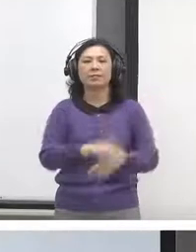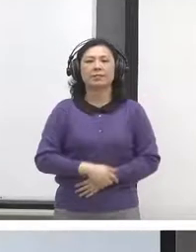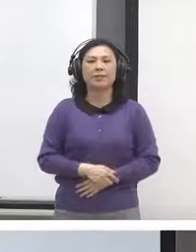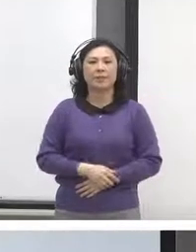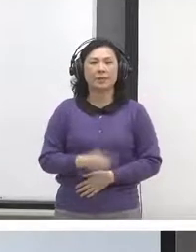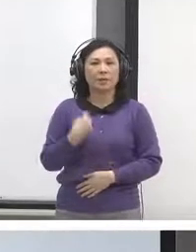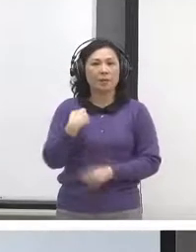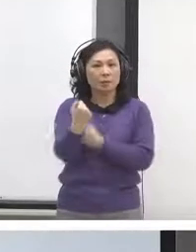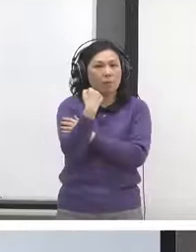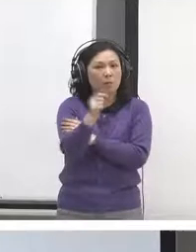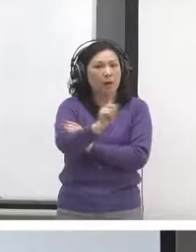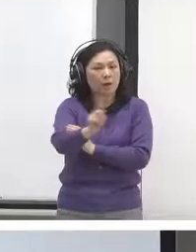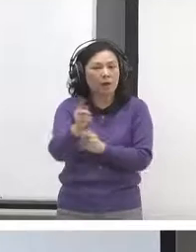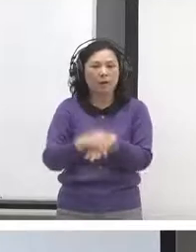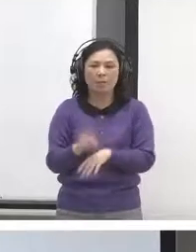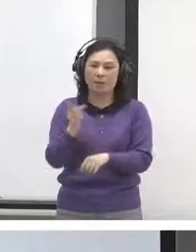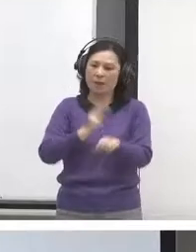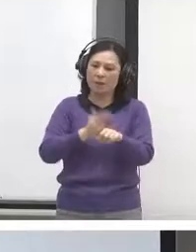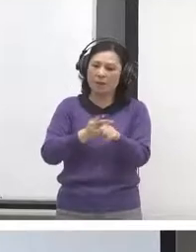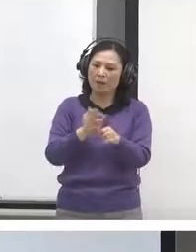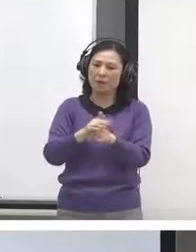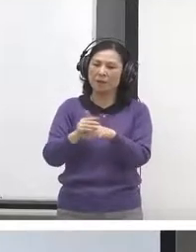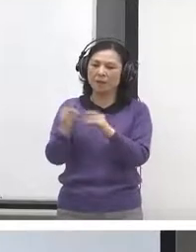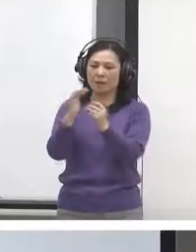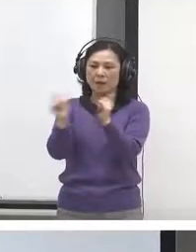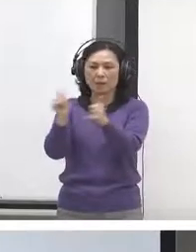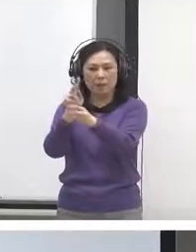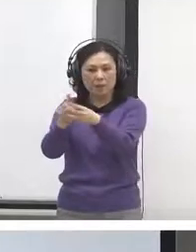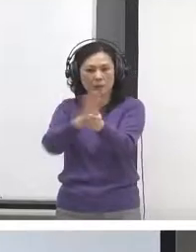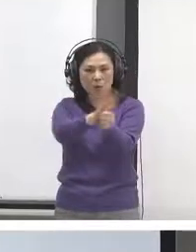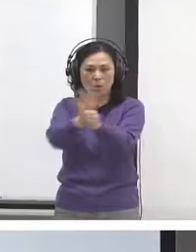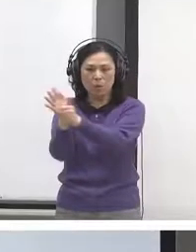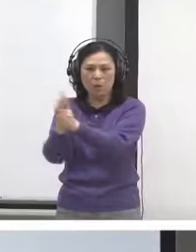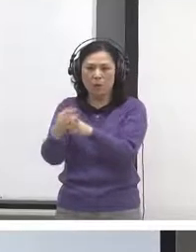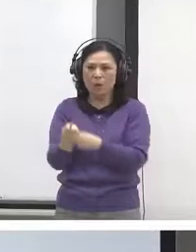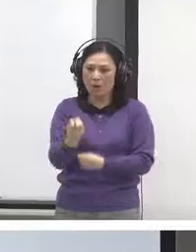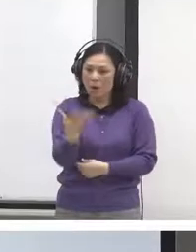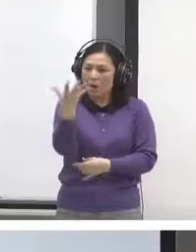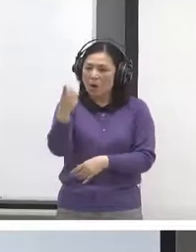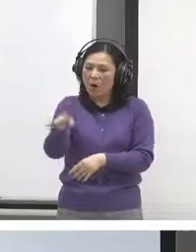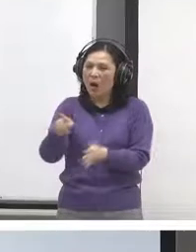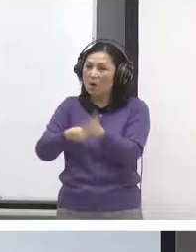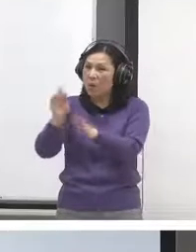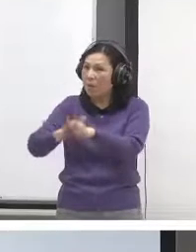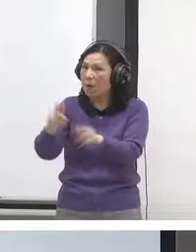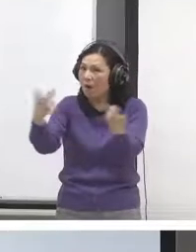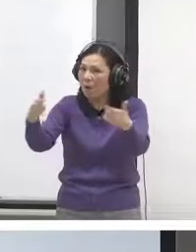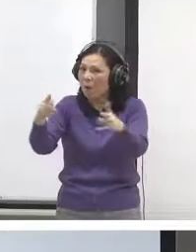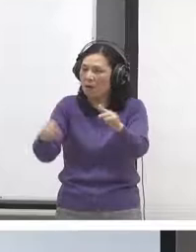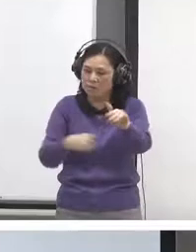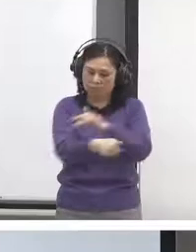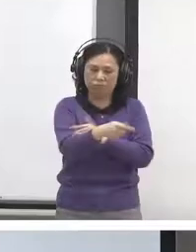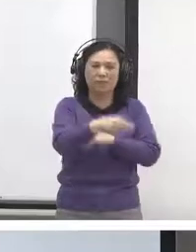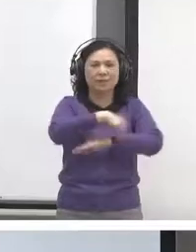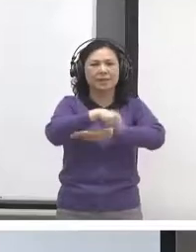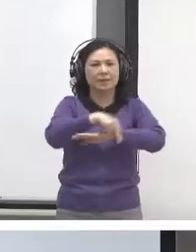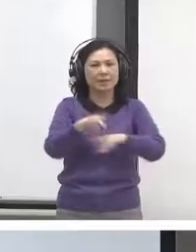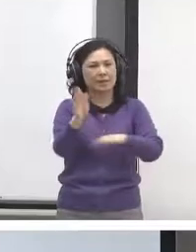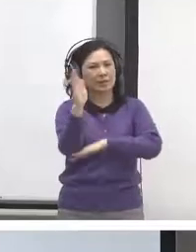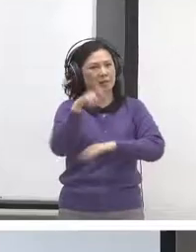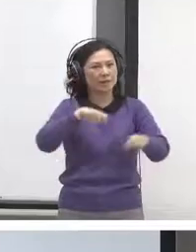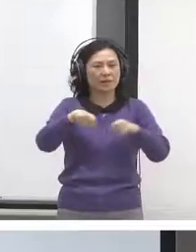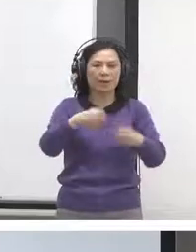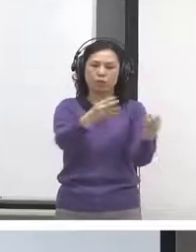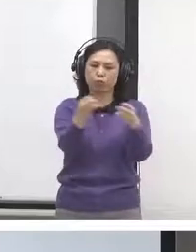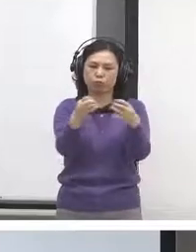serve democracy and to engaging more and more people, especially non-experts, in discussions of design and policy. We are both communities run